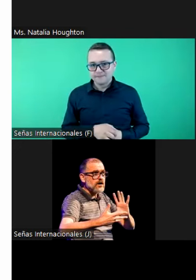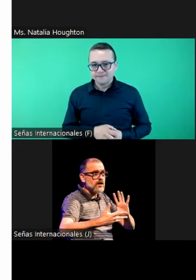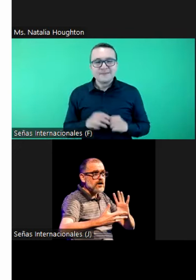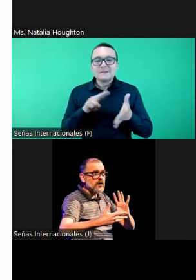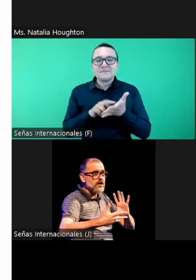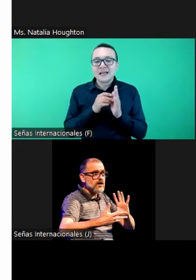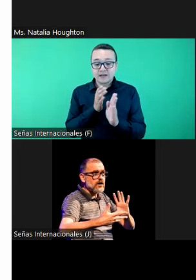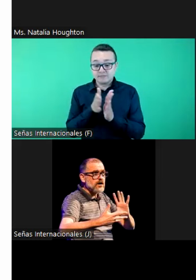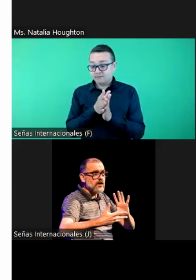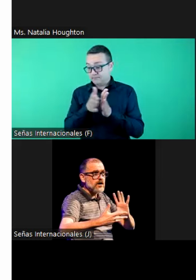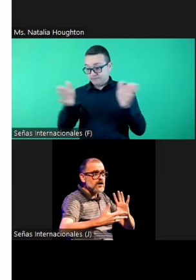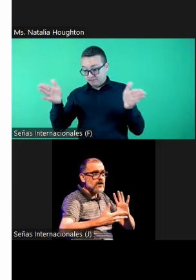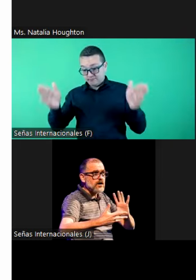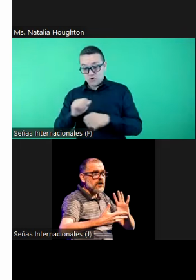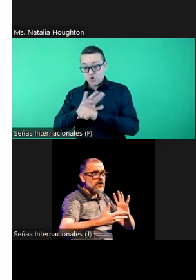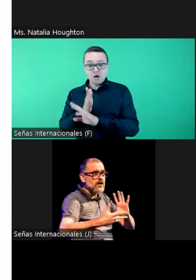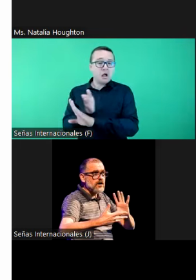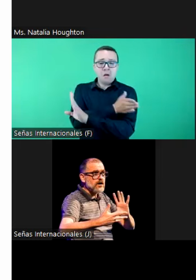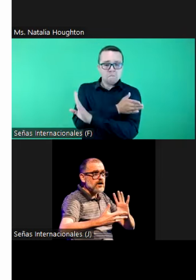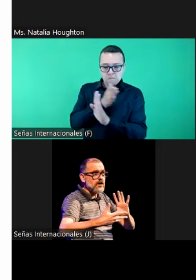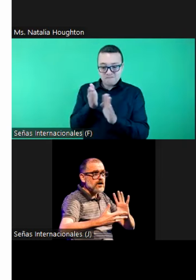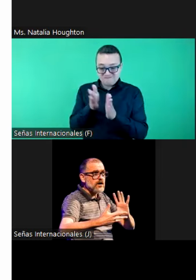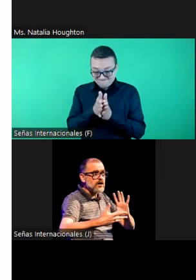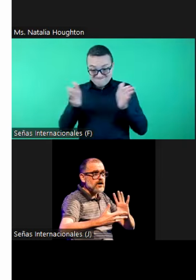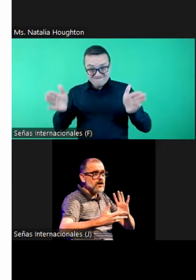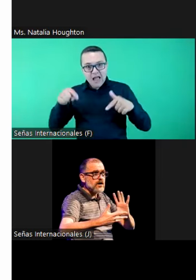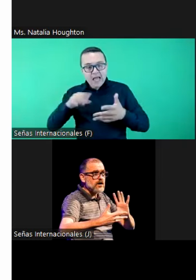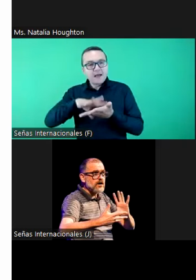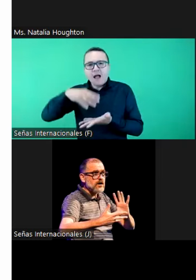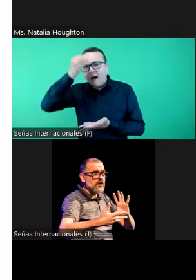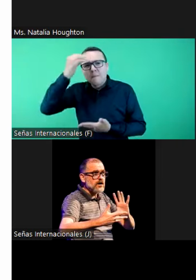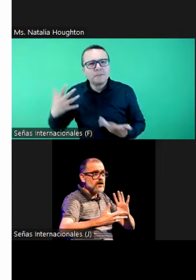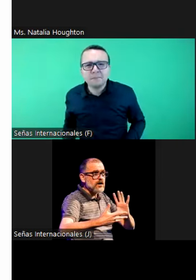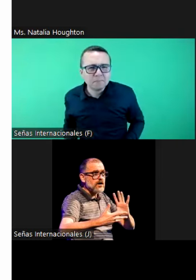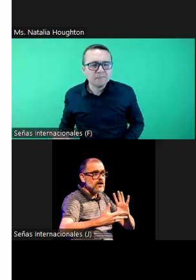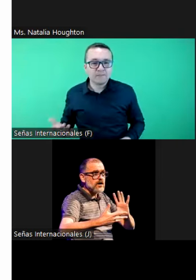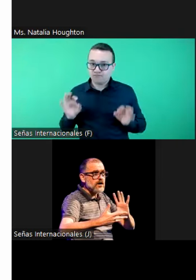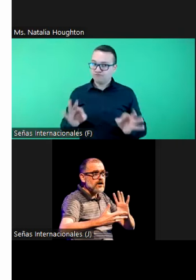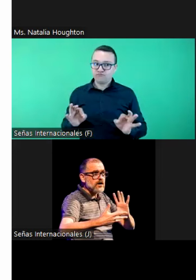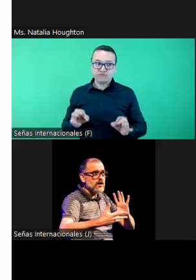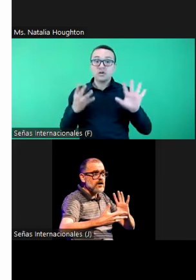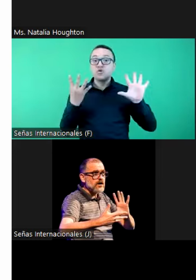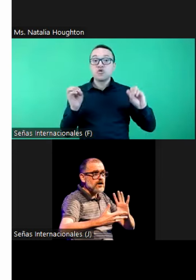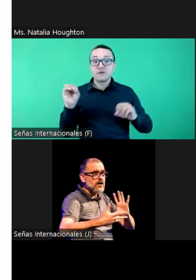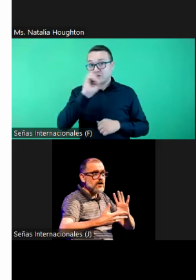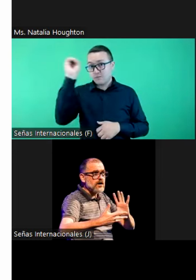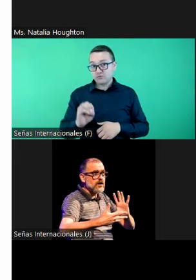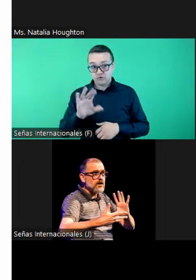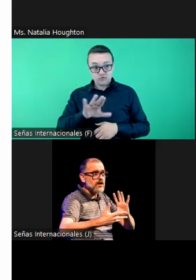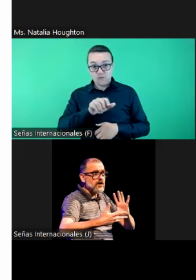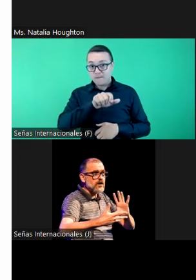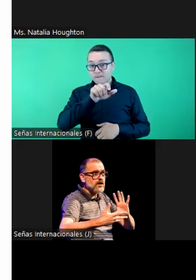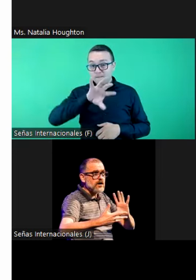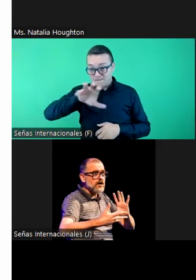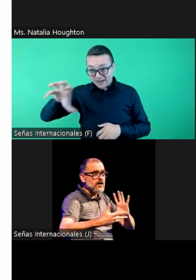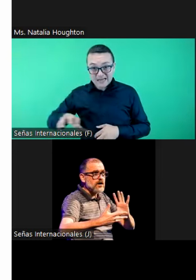have the lessons learned, innovation, more innovation capacities. Almost 90% of the countries have